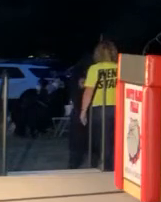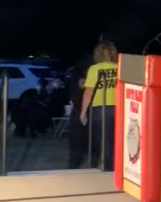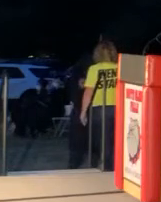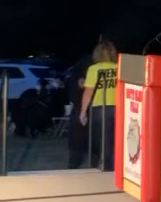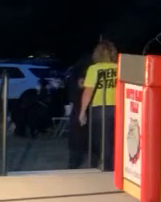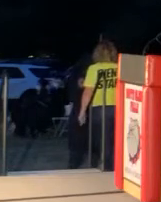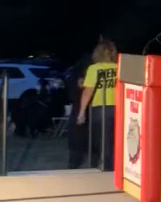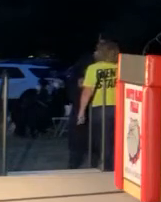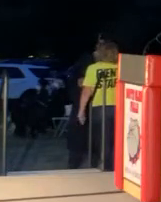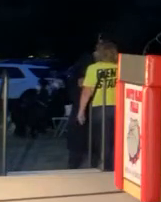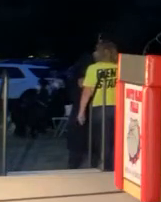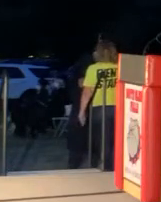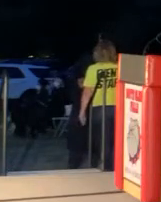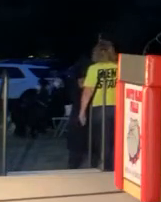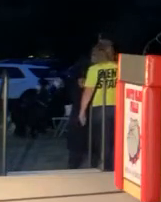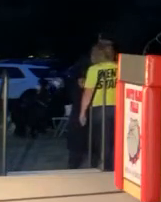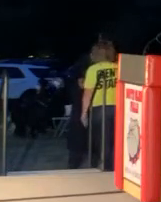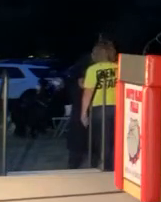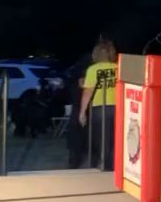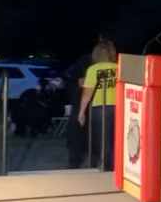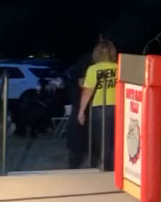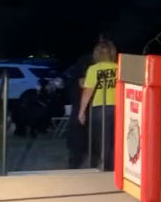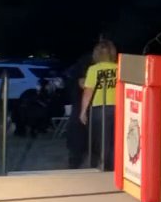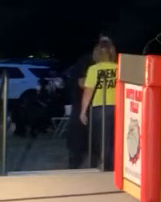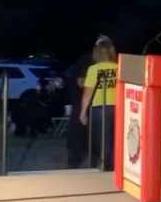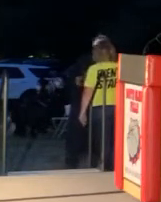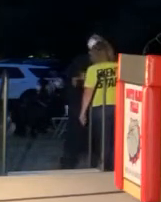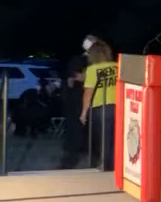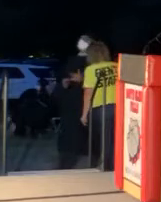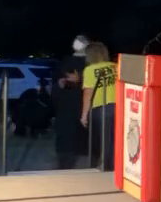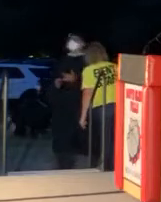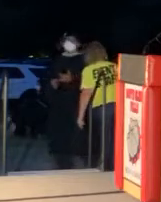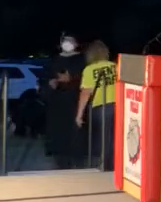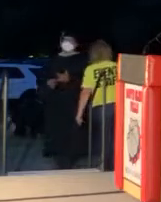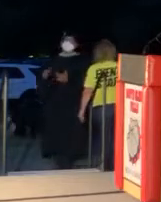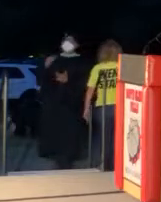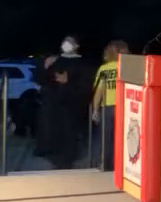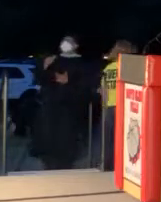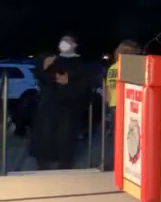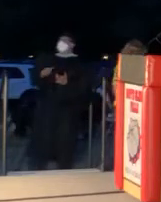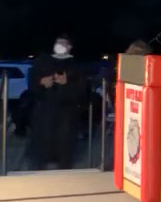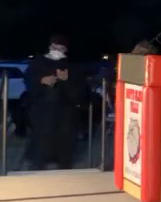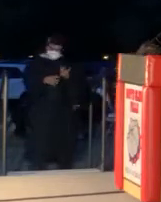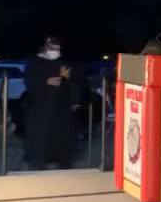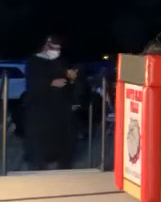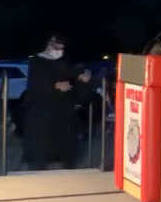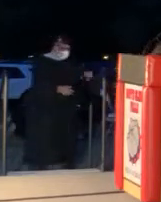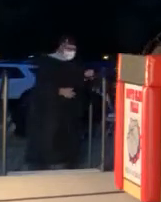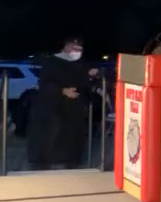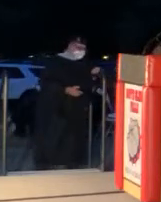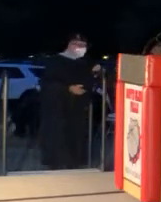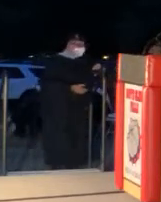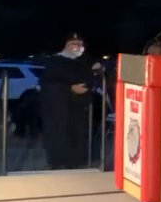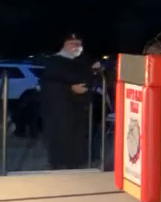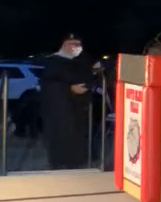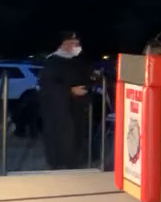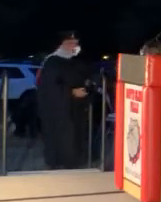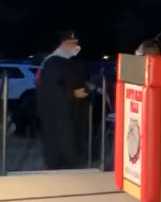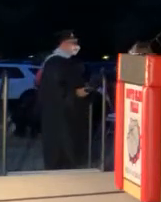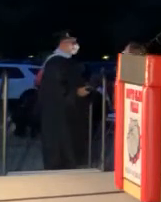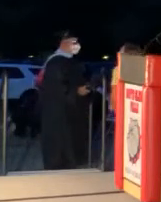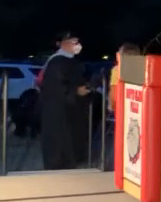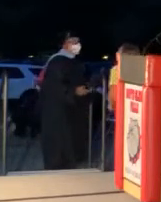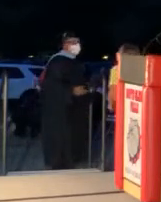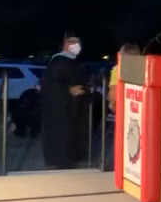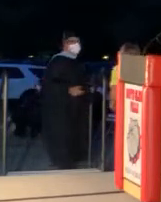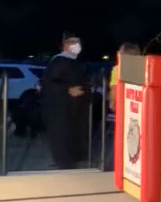my classes. I highly suggest going back and listening again as you enter this new stage of your life. Here's wishing you the very best for all